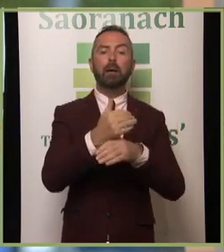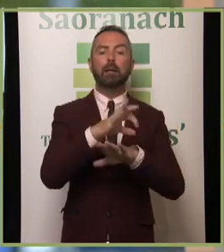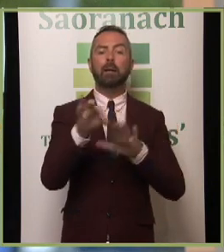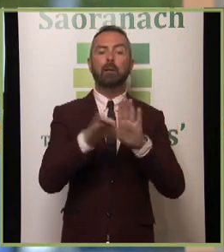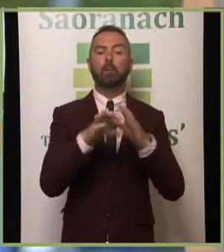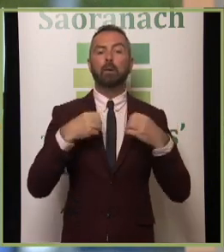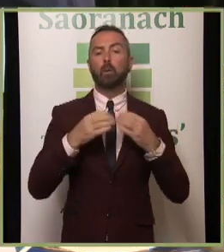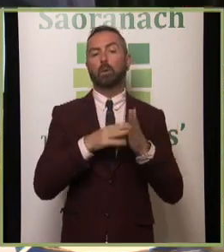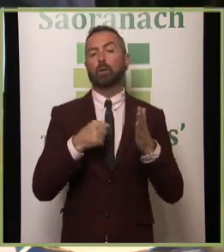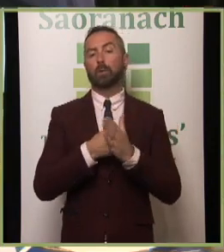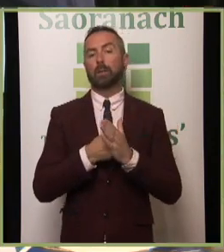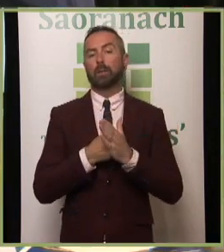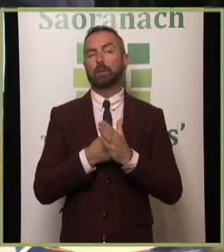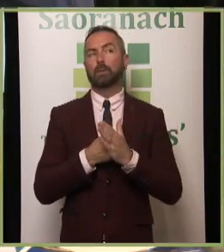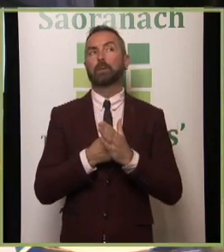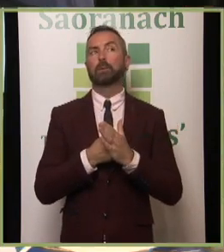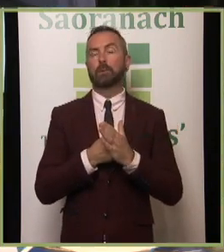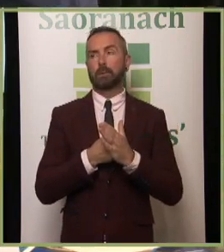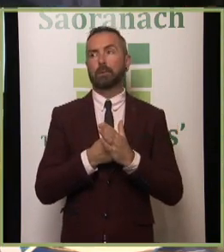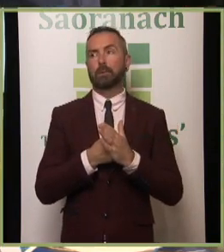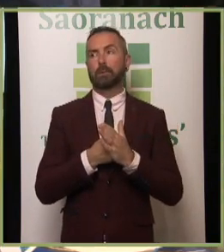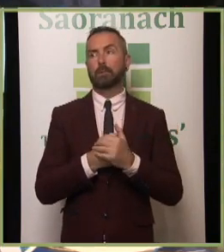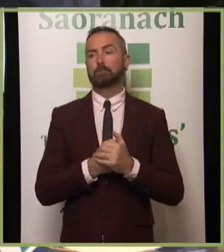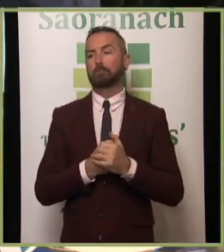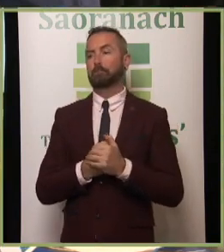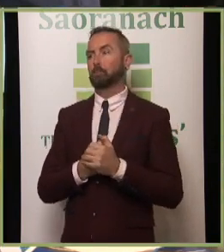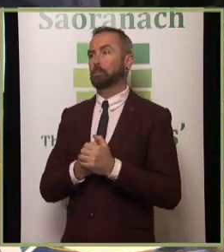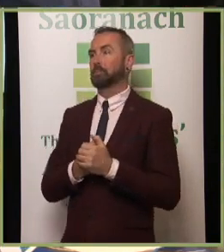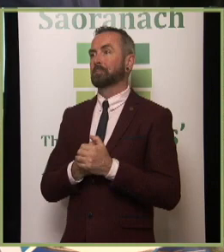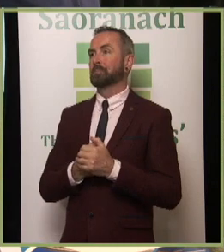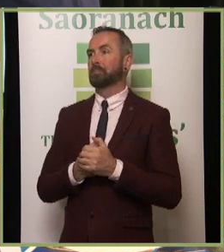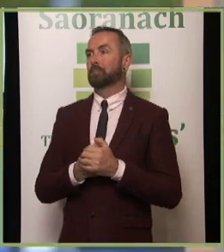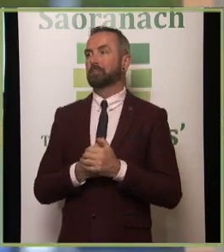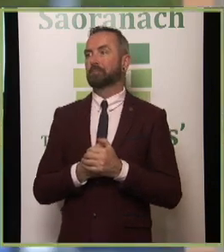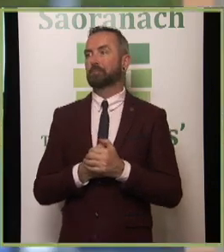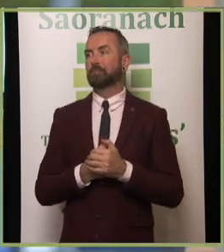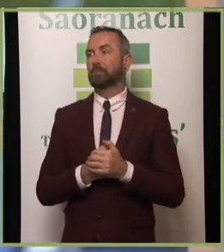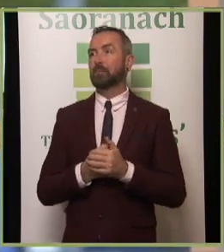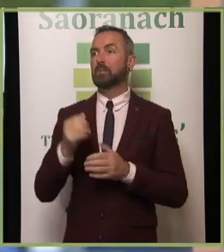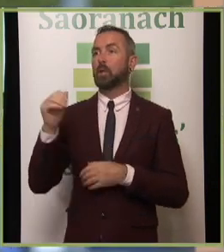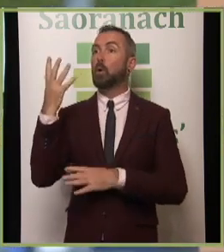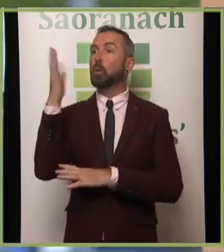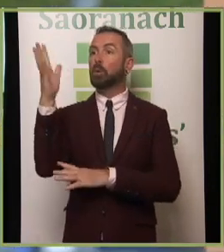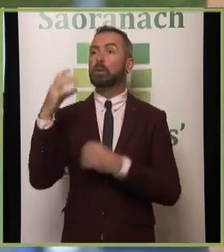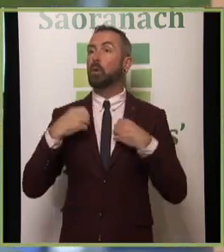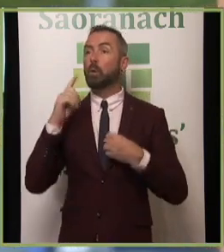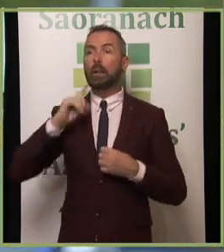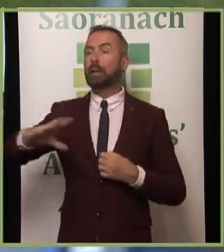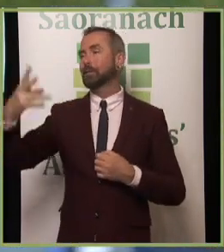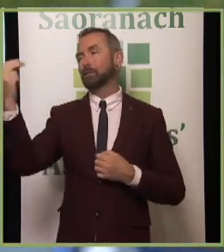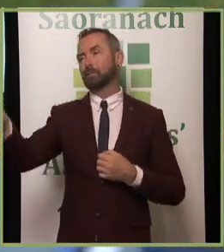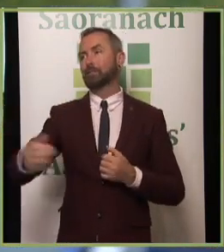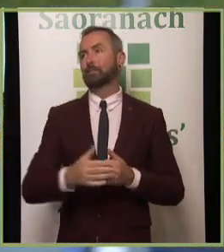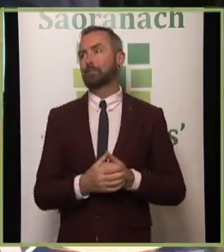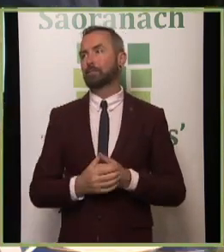company. By a state-owned... So the state, Quilcha won't own this land at all. If there's a way of describing what